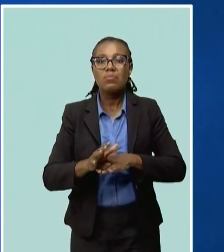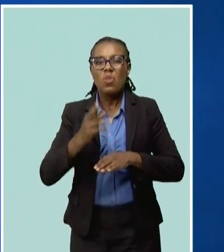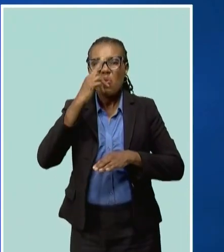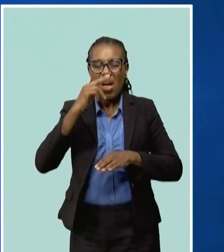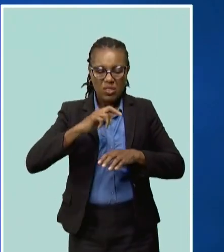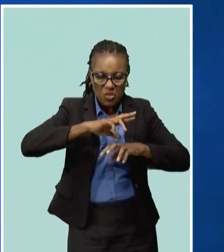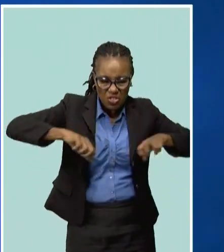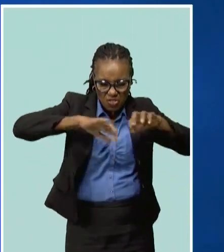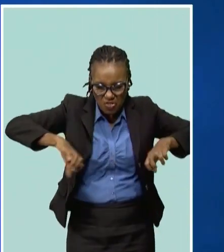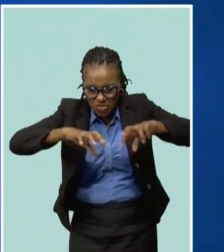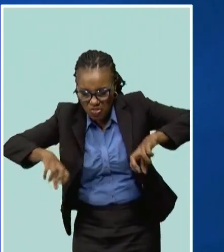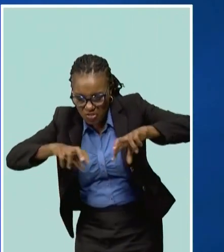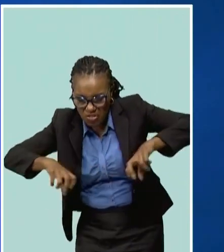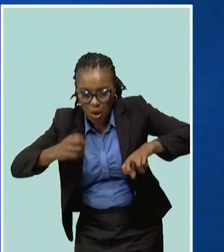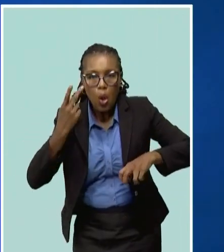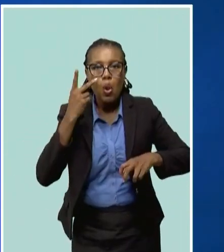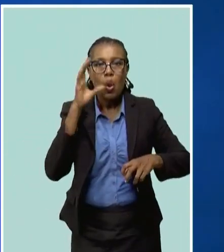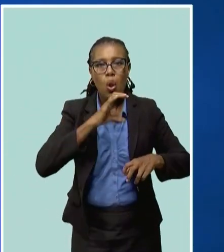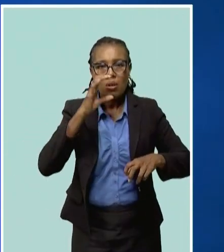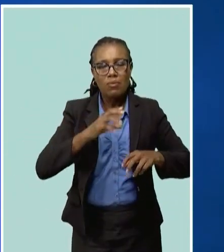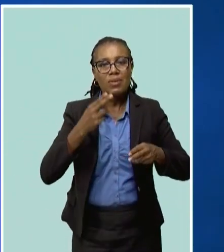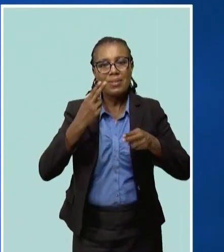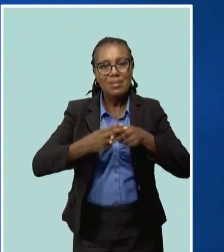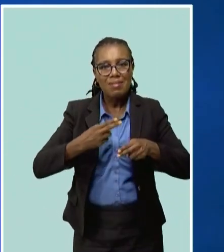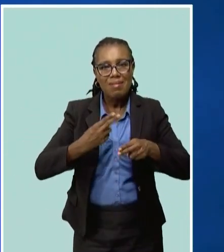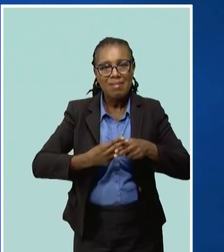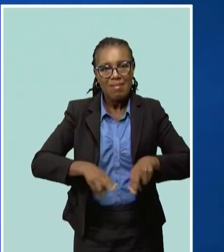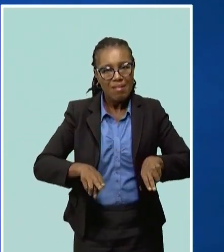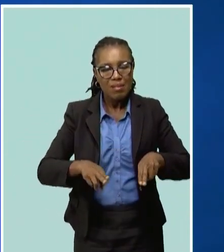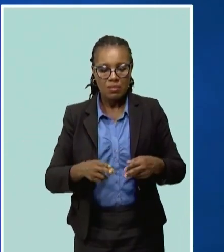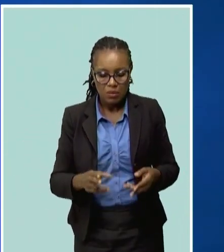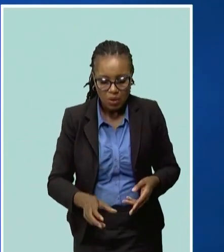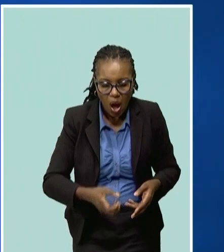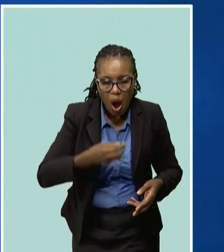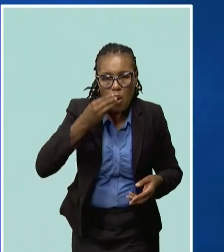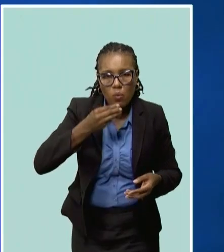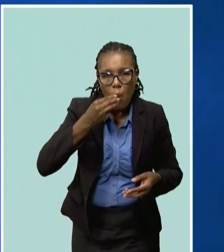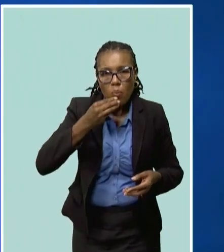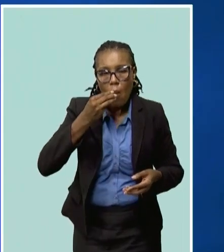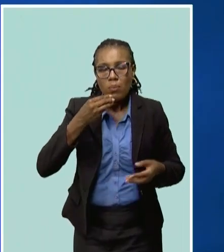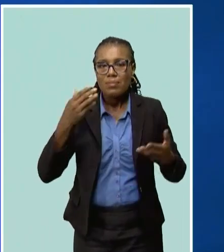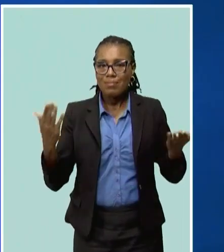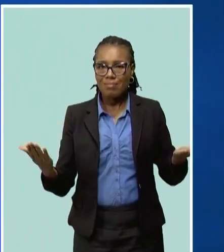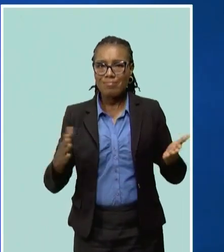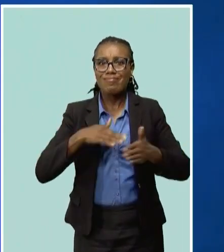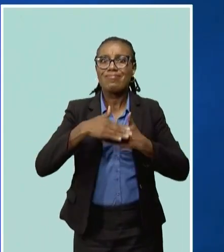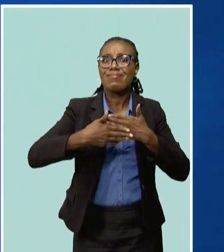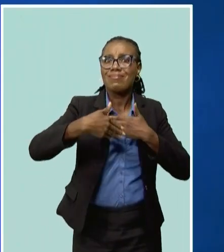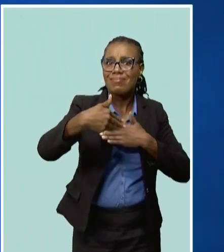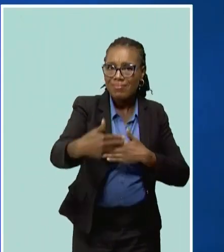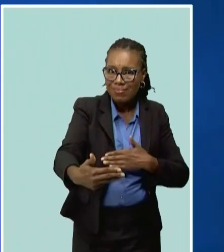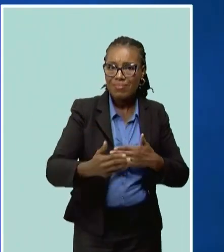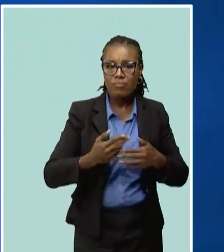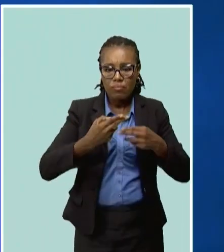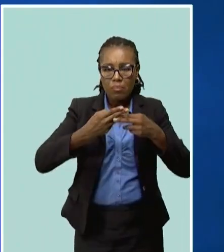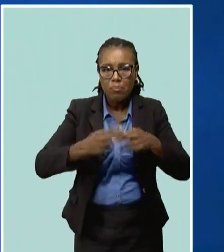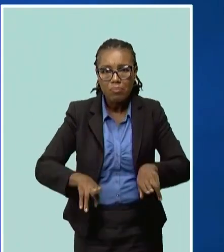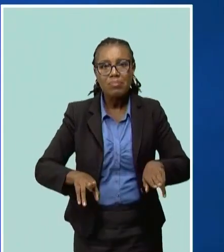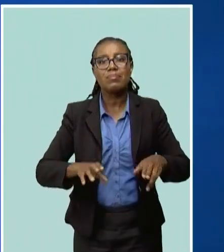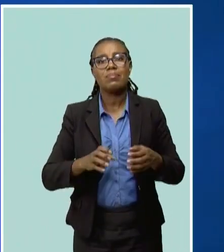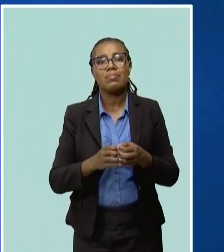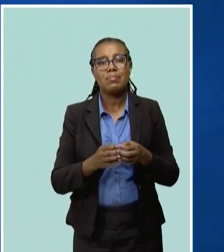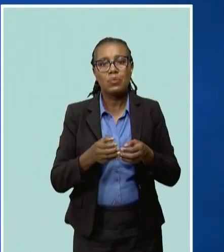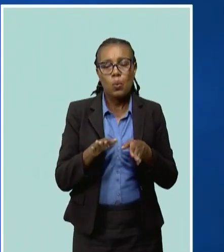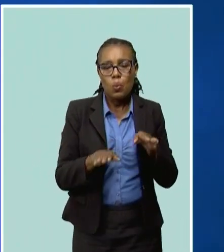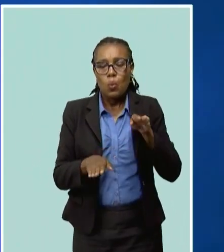eggs. And they're also, after the eggs have incubated and the hatchlings have torn their way out of the shells,